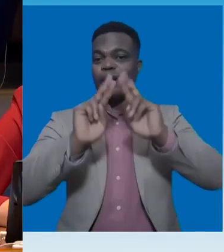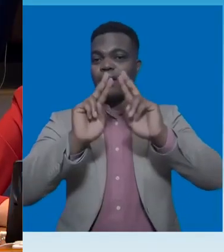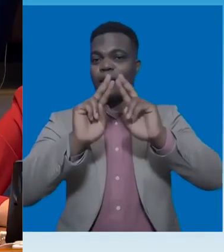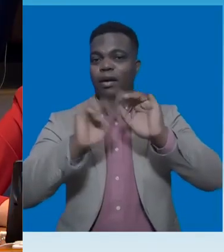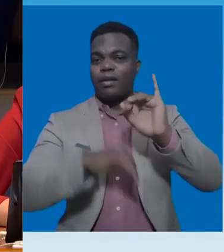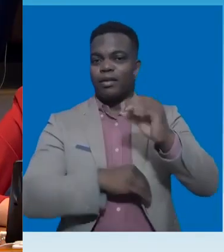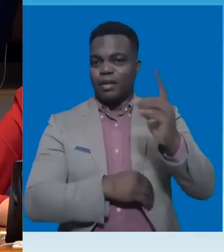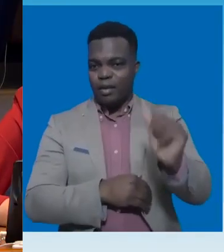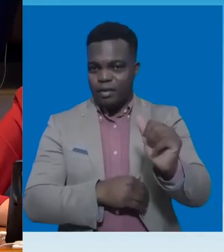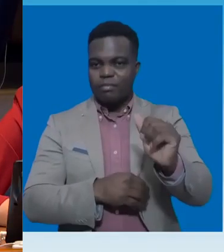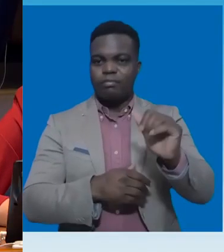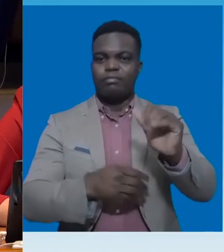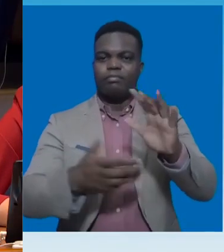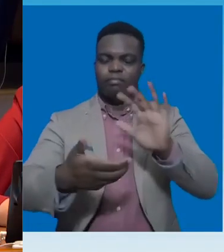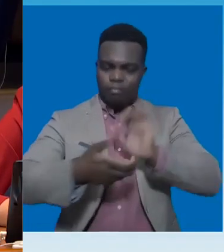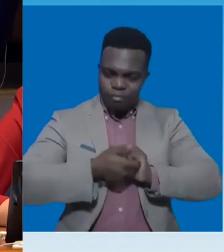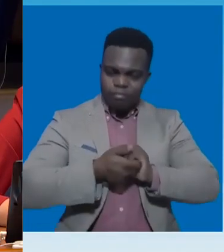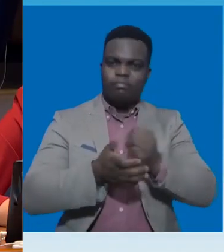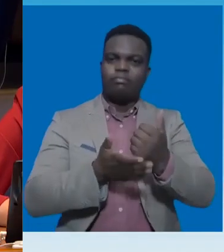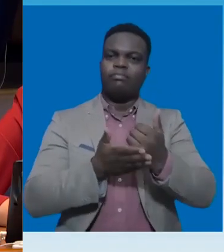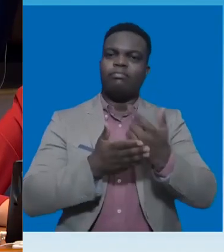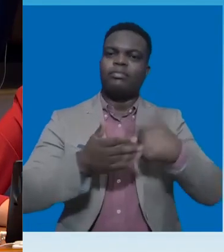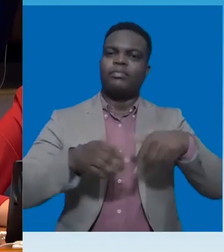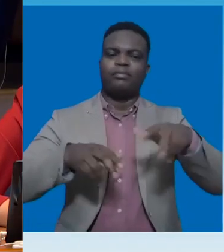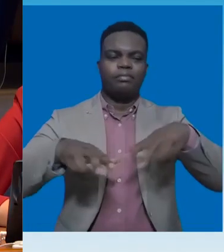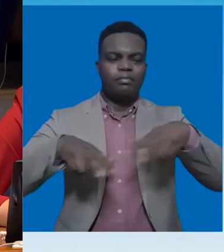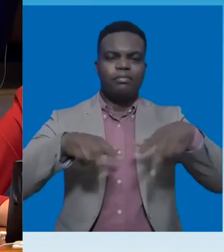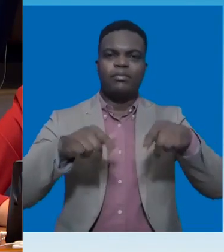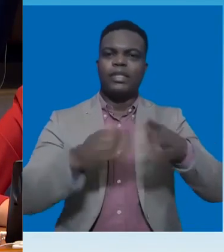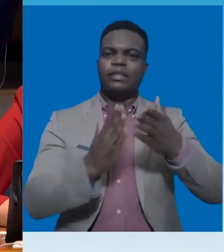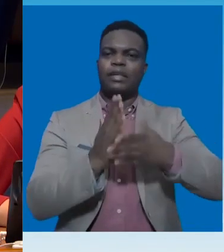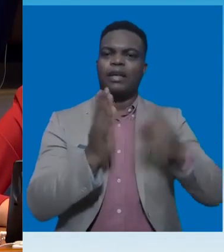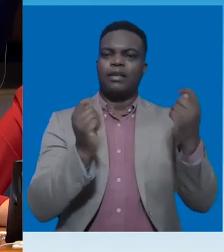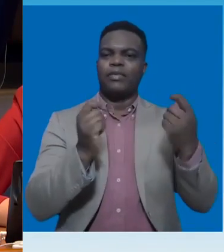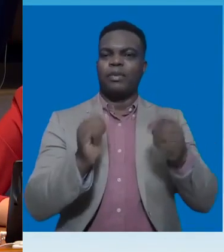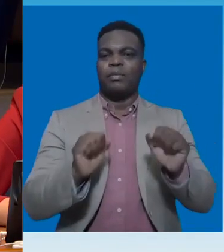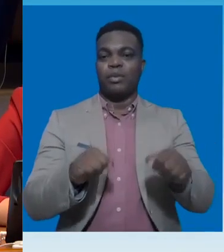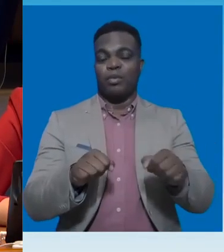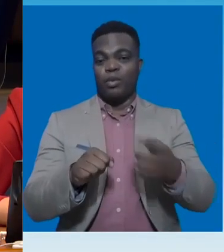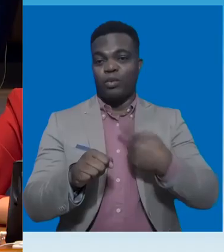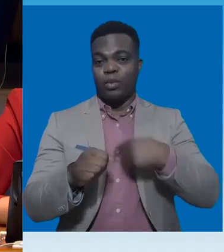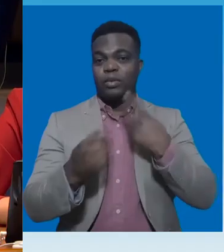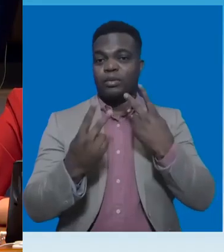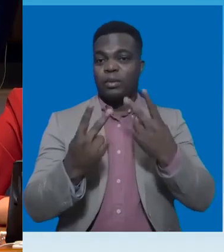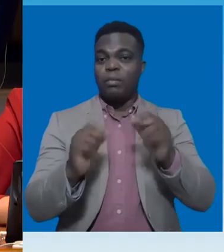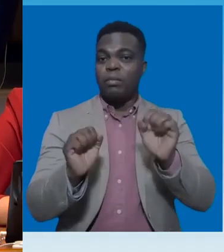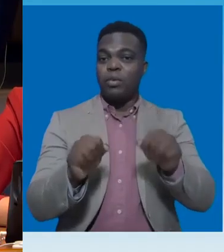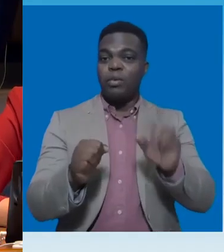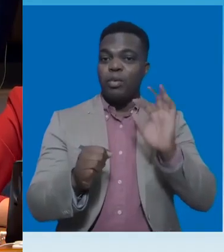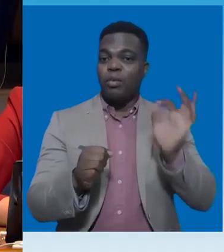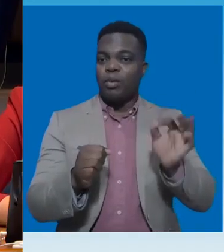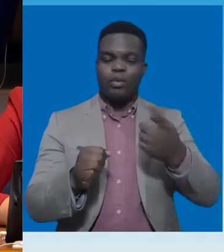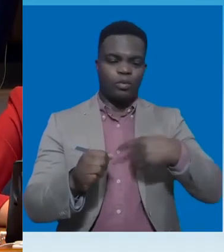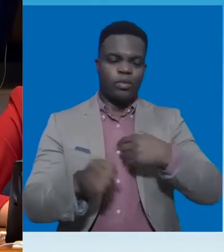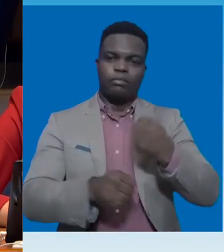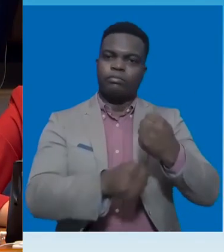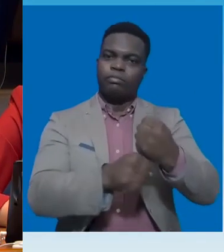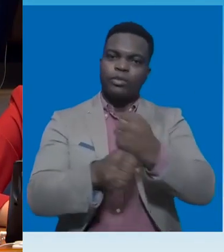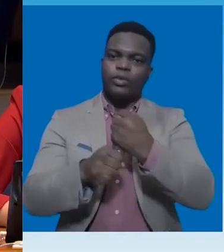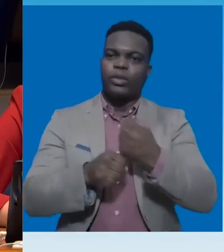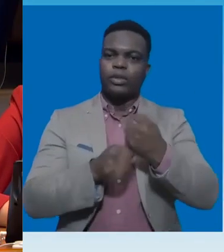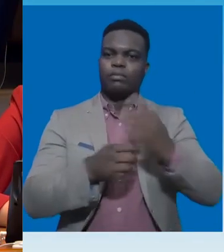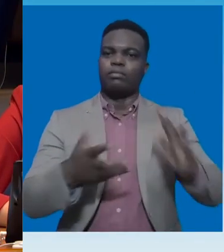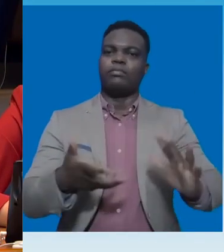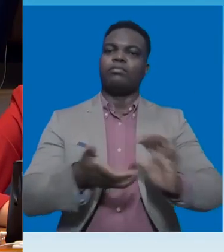is possible when we take collective and decisive measures at the multilateral level to promote and protect the rights of persons